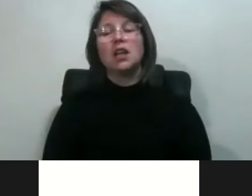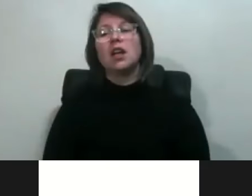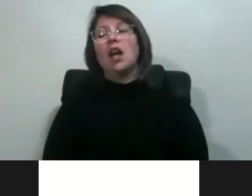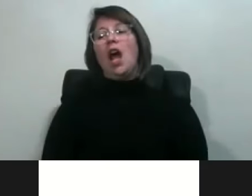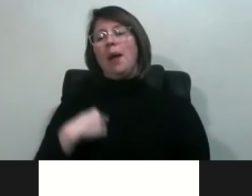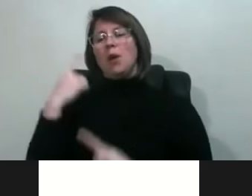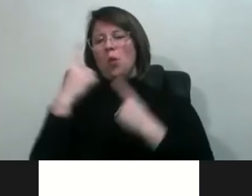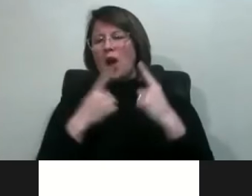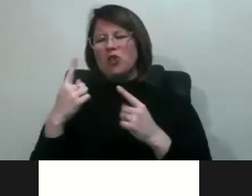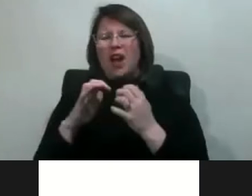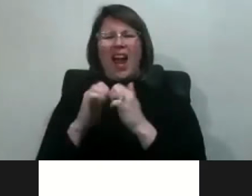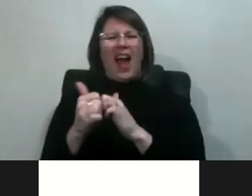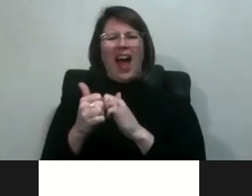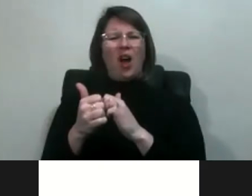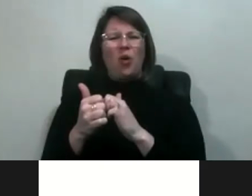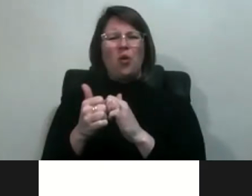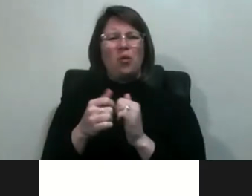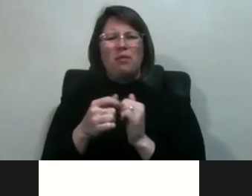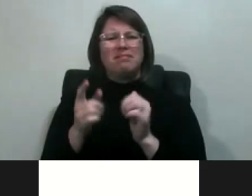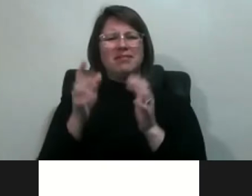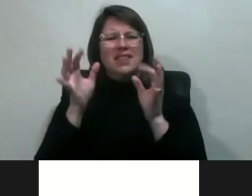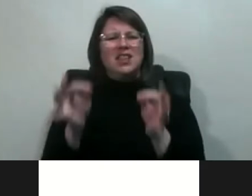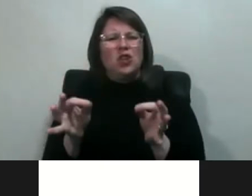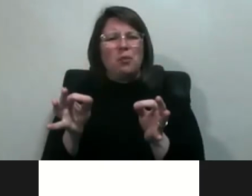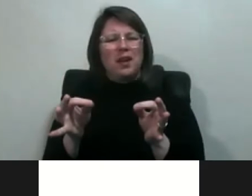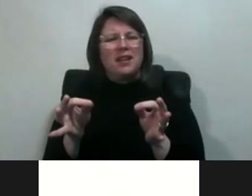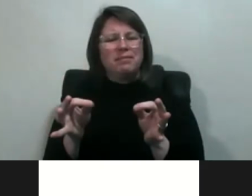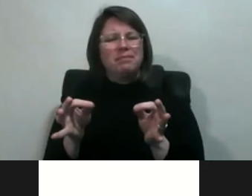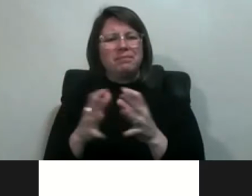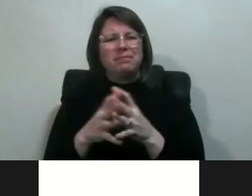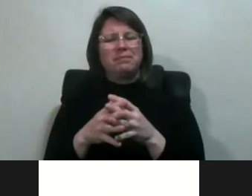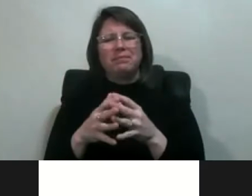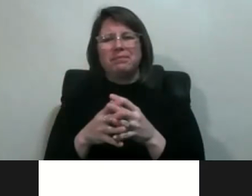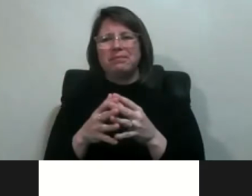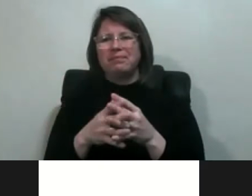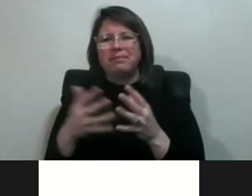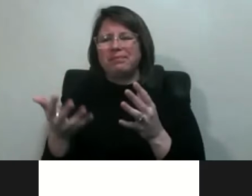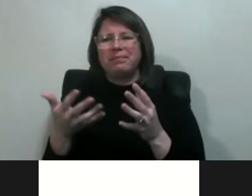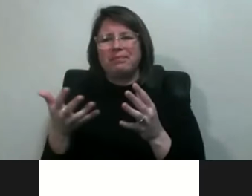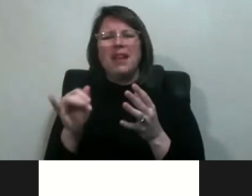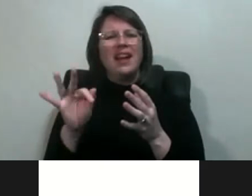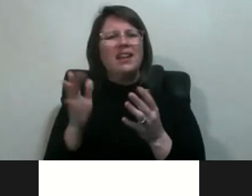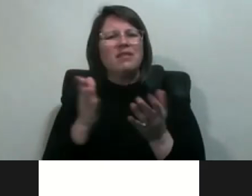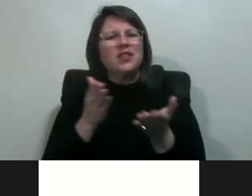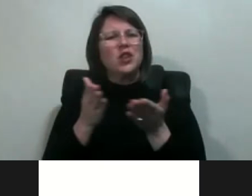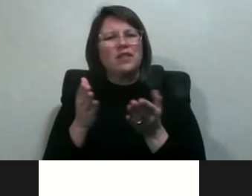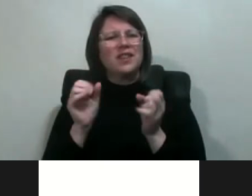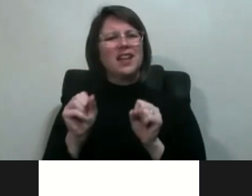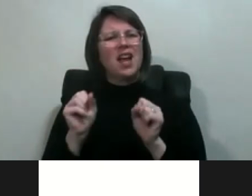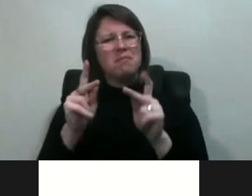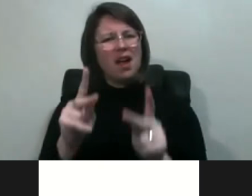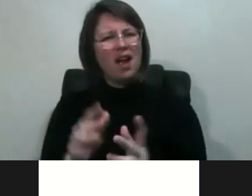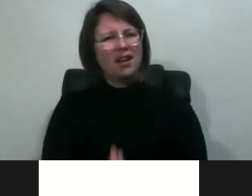how you will determine if service can be